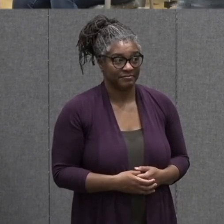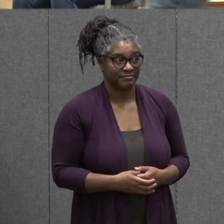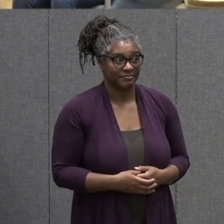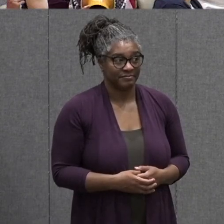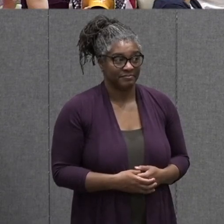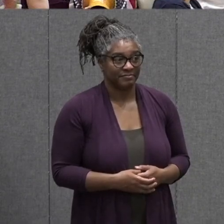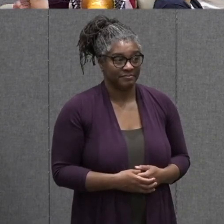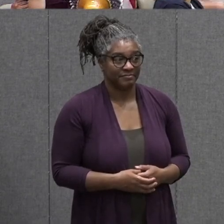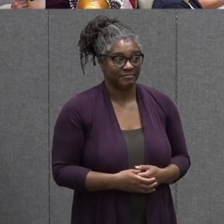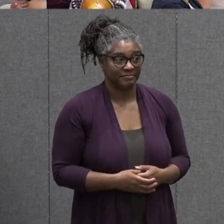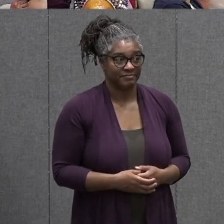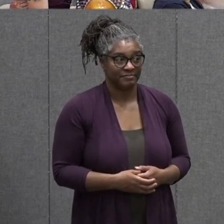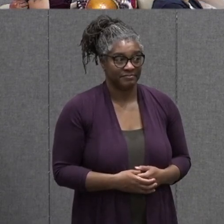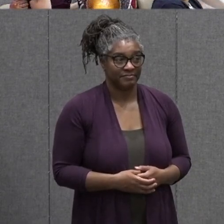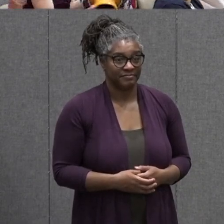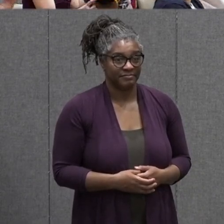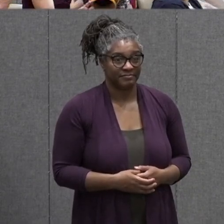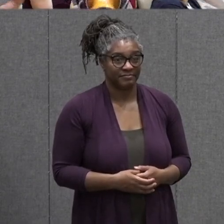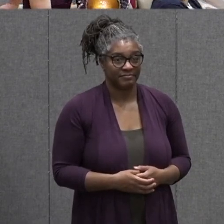Ready?